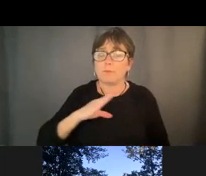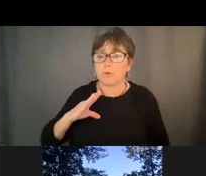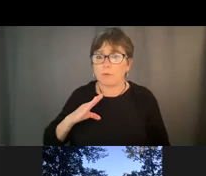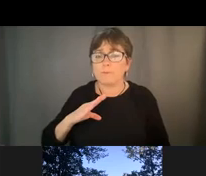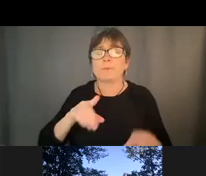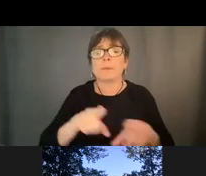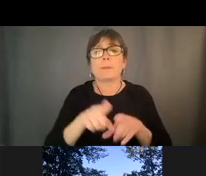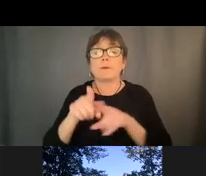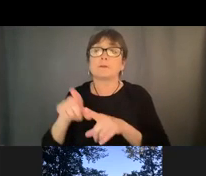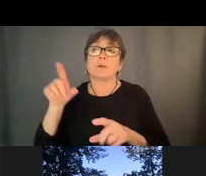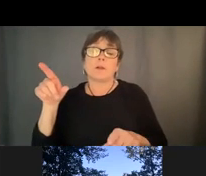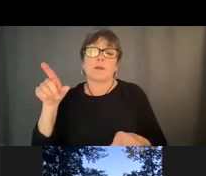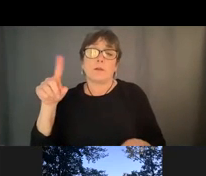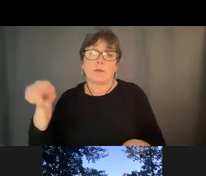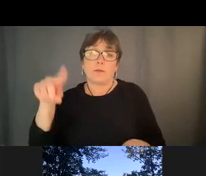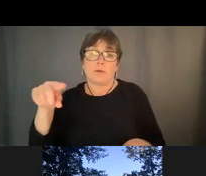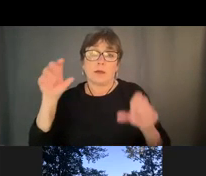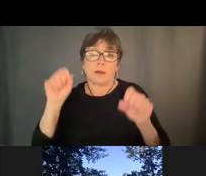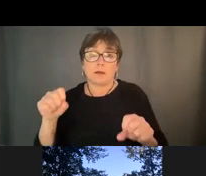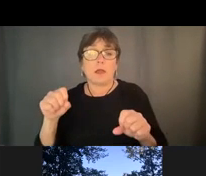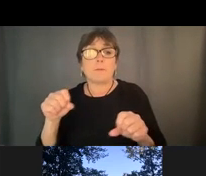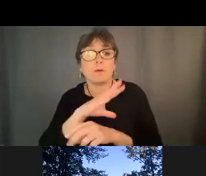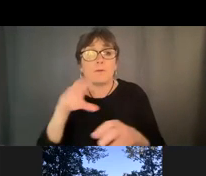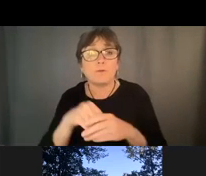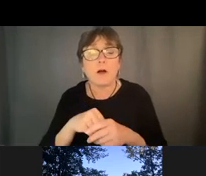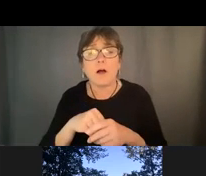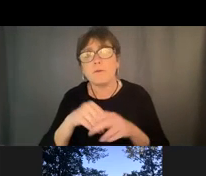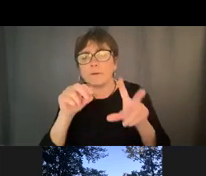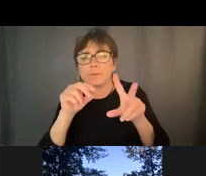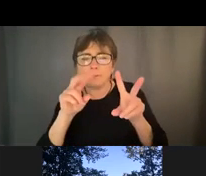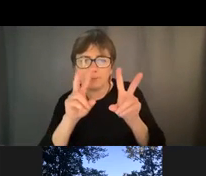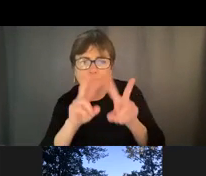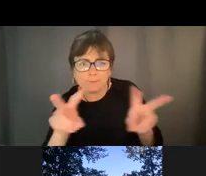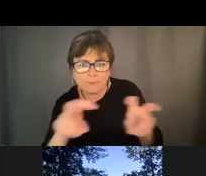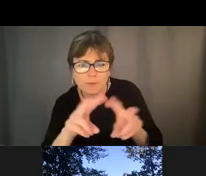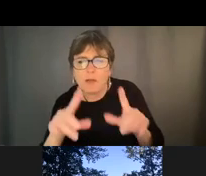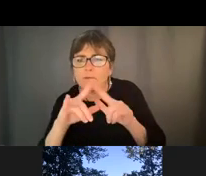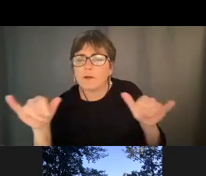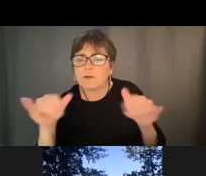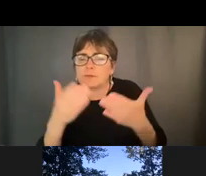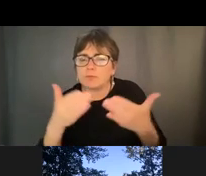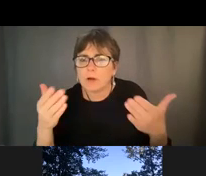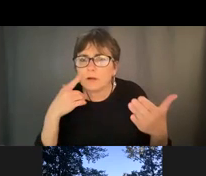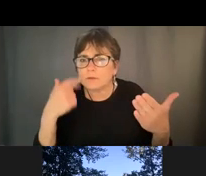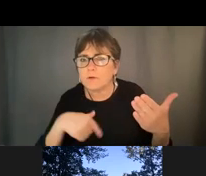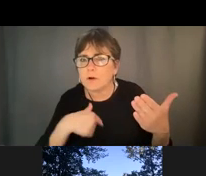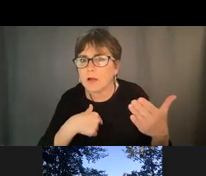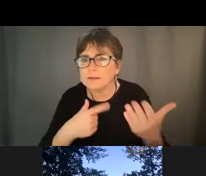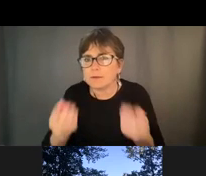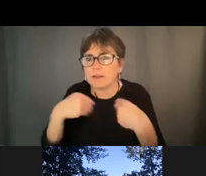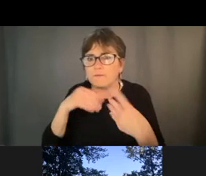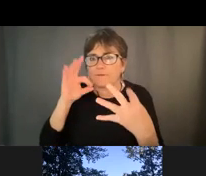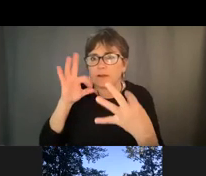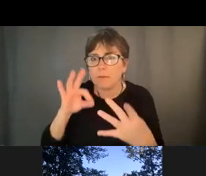opt in to review additional products, write blogs, et cetera. One thing, that I want to mention